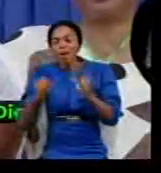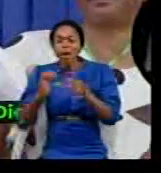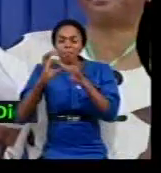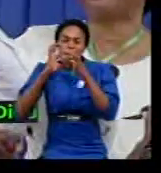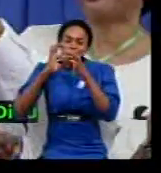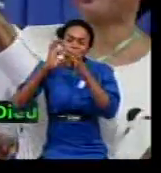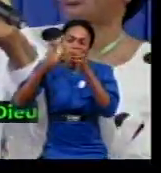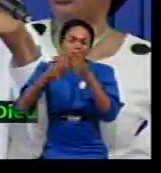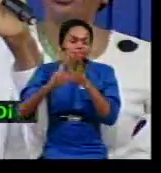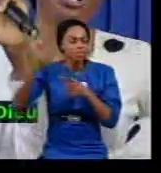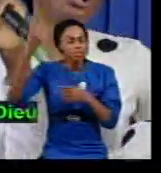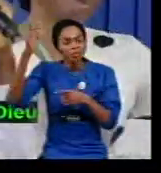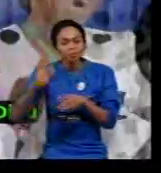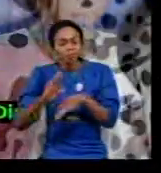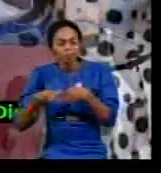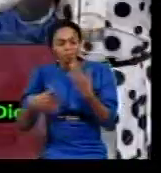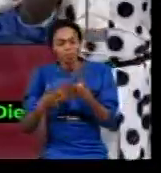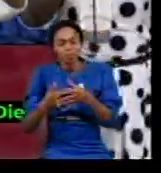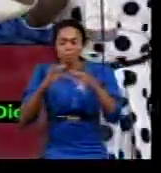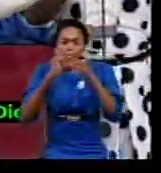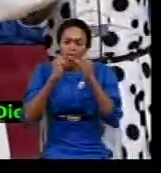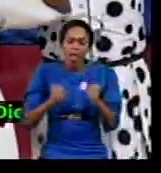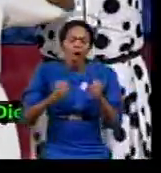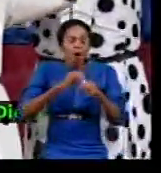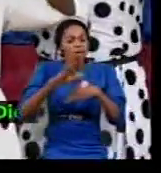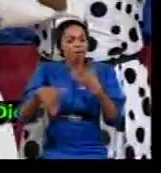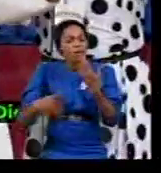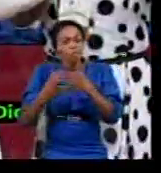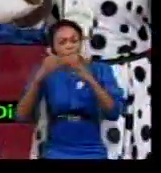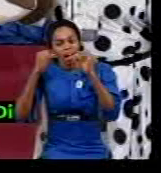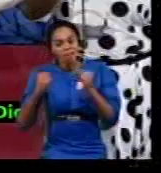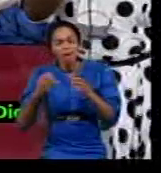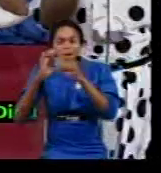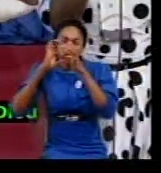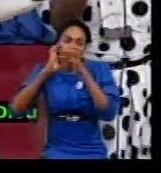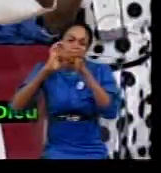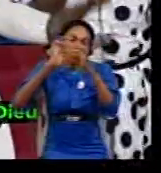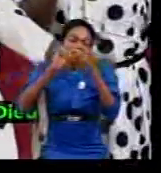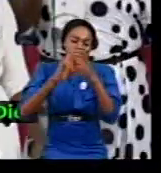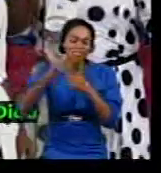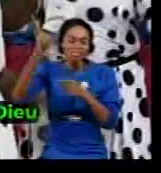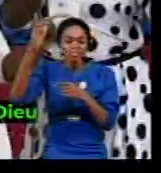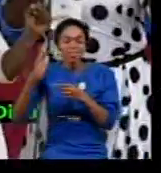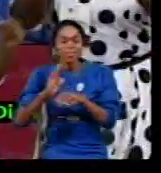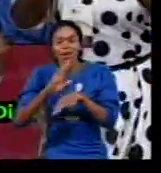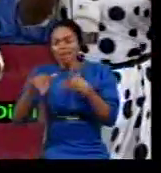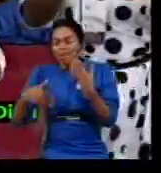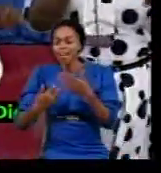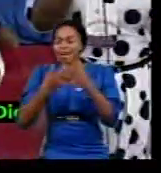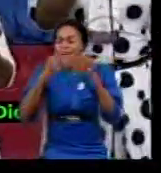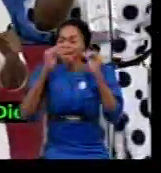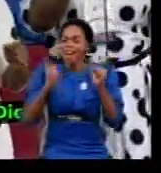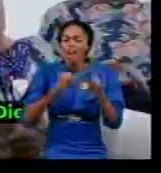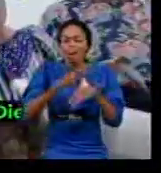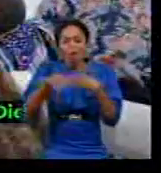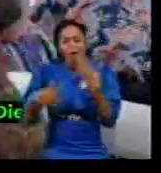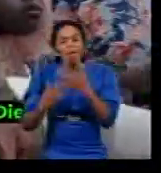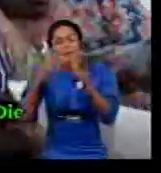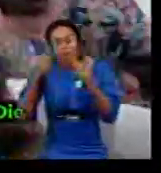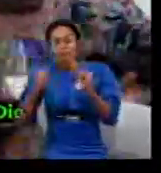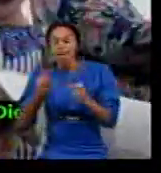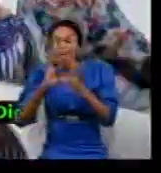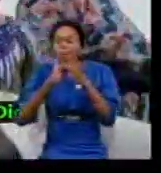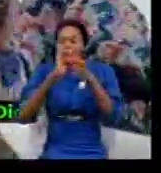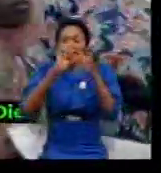We're going to fight this battle with you. That's what the Lord has done for us. I said, that's what the Lord has done for us. Are you hearing the